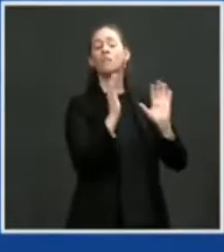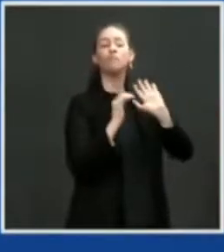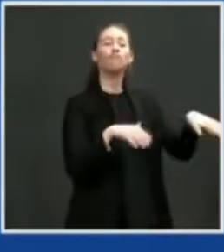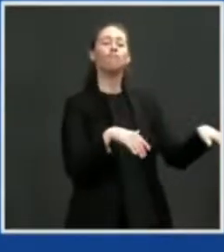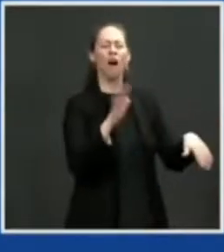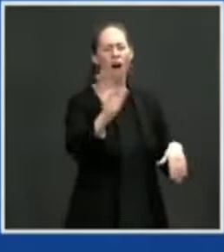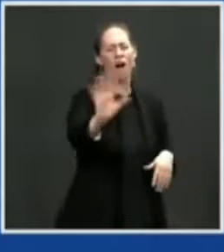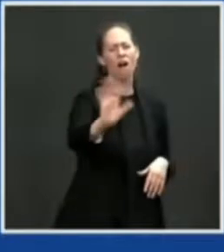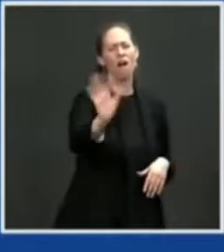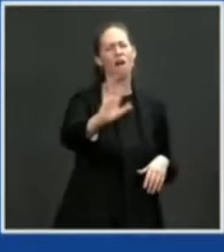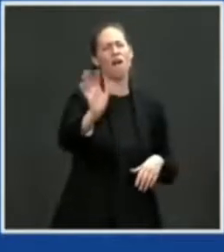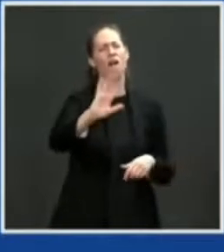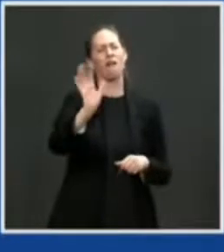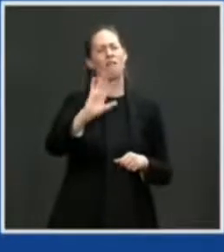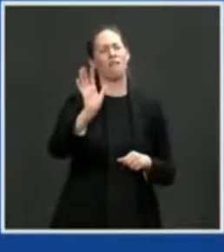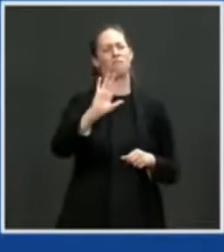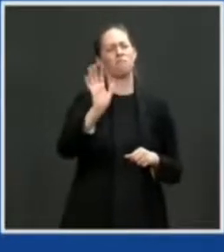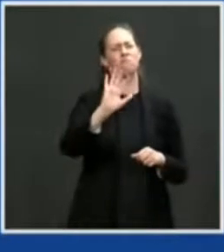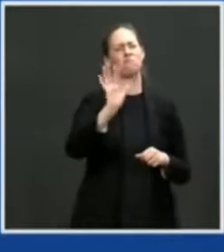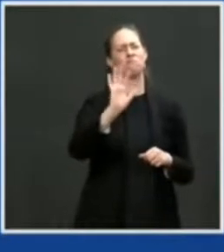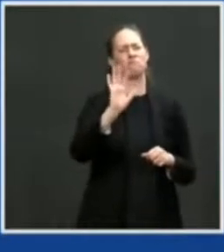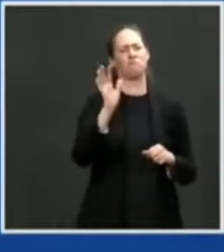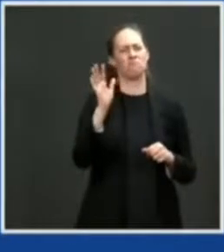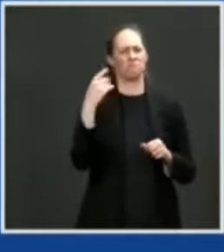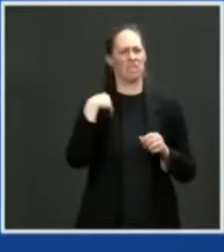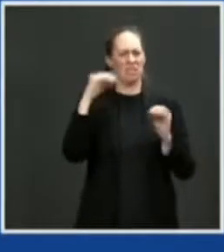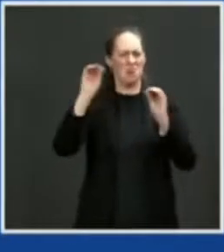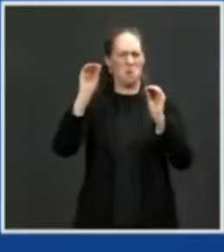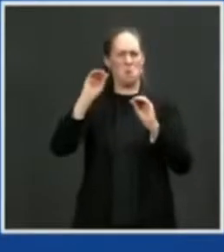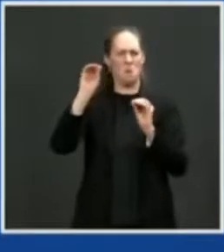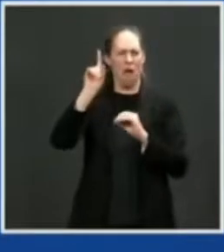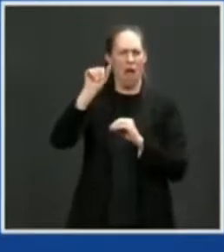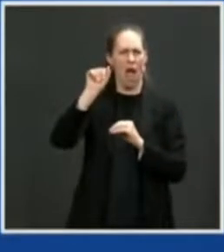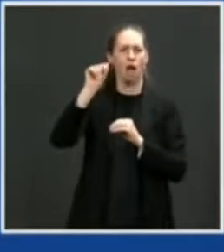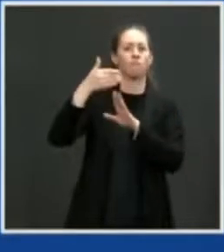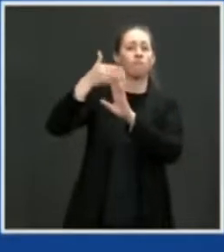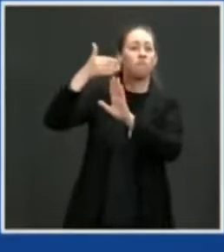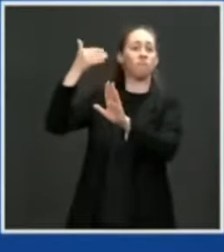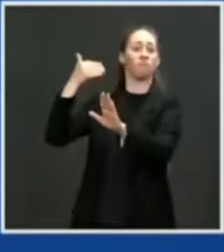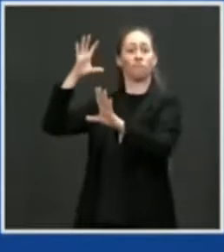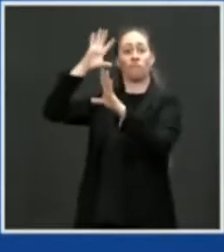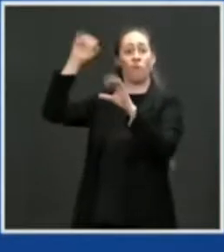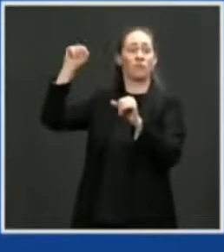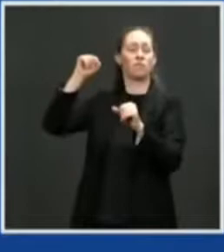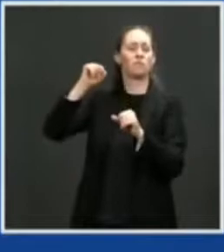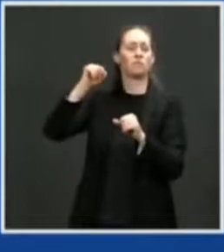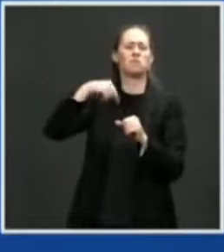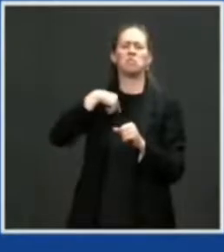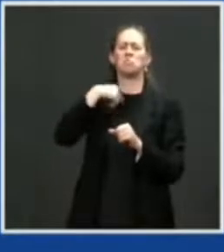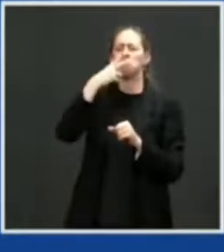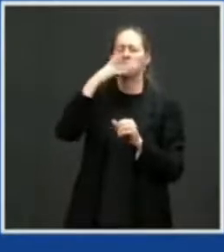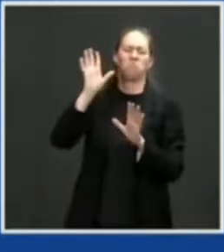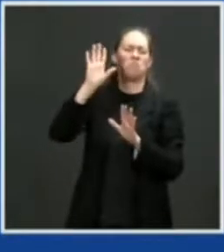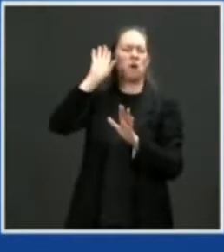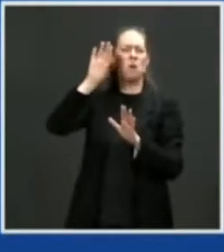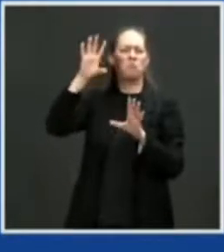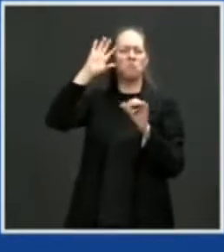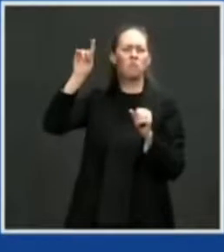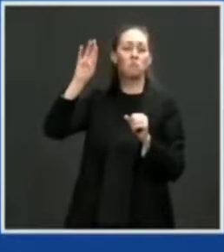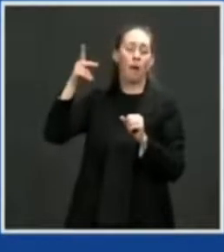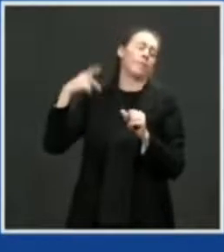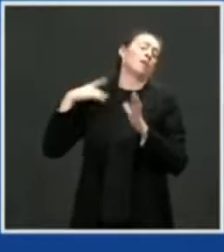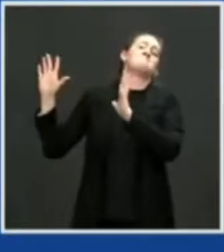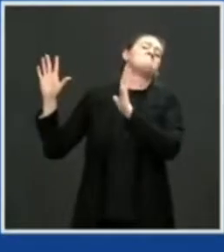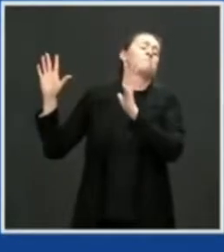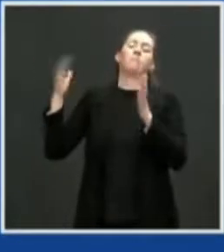Trump. I'm not going to do it. Orange man bad. I'm not going to do it. That's why I've asked the Vice President of the United